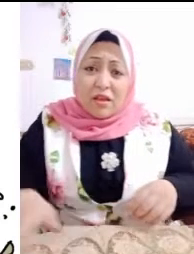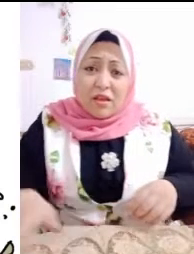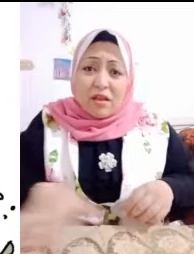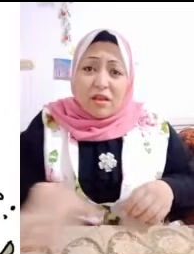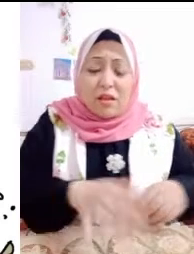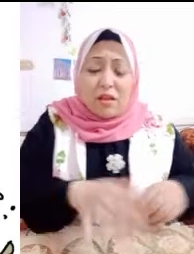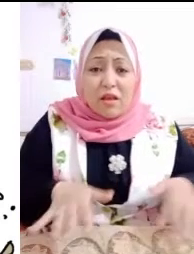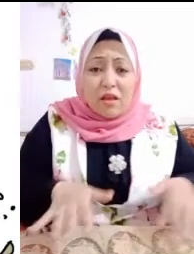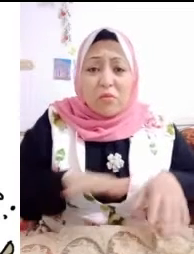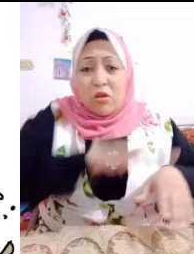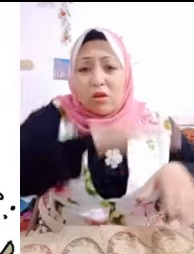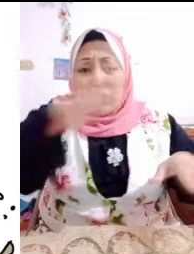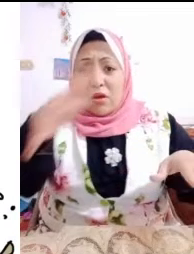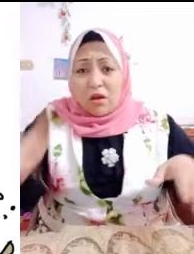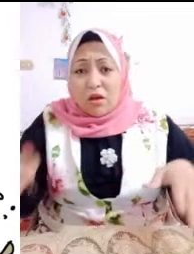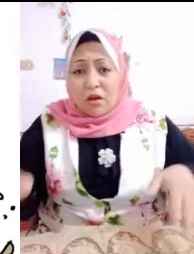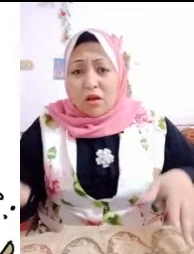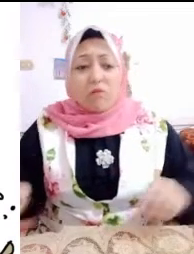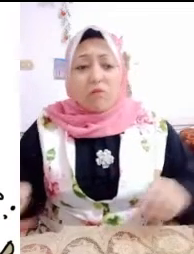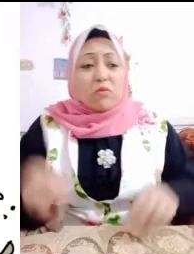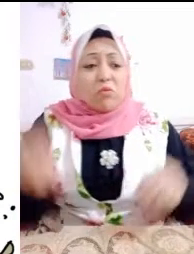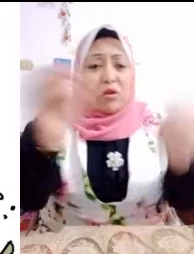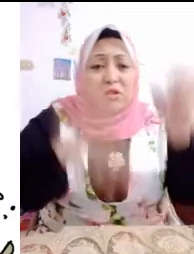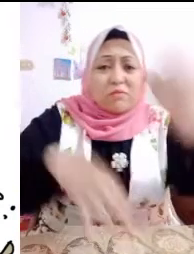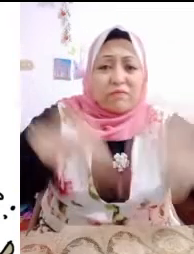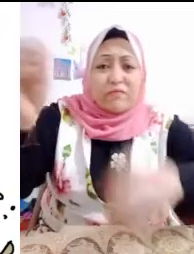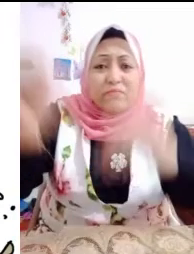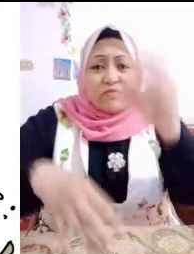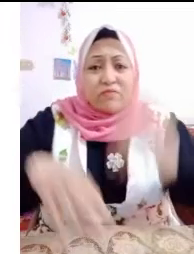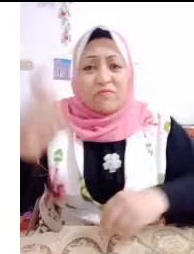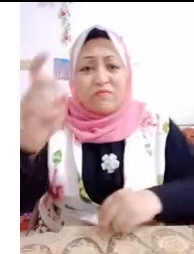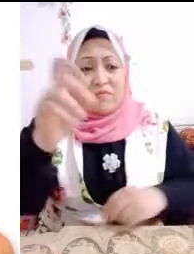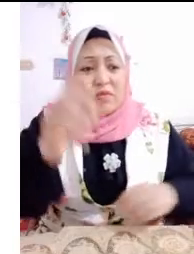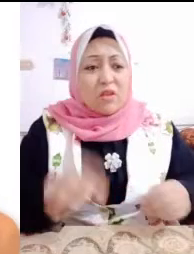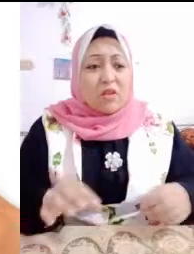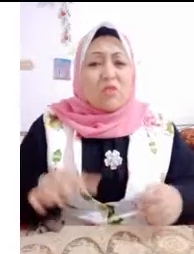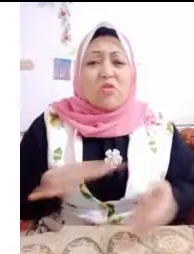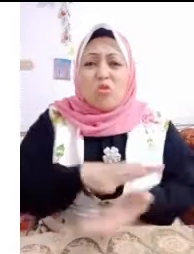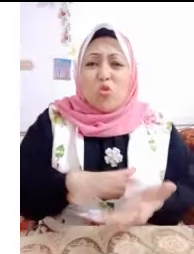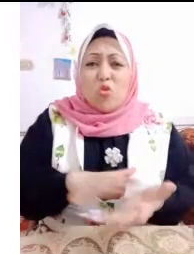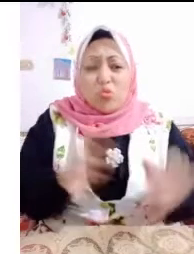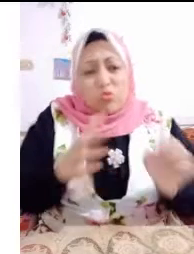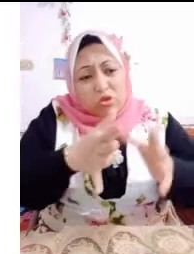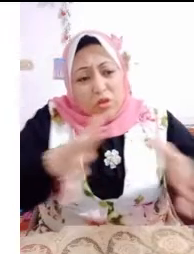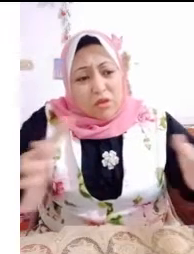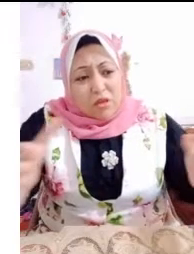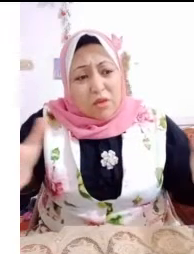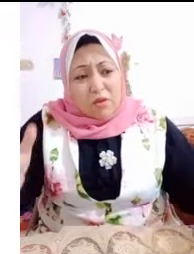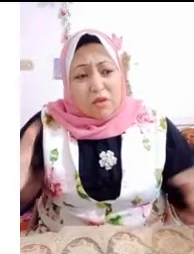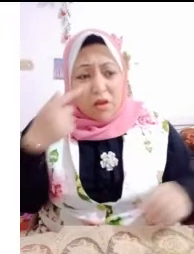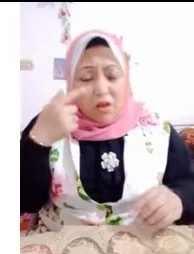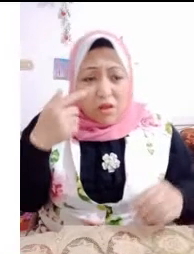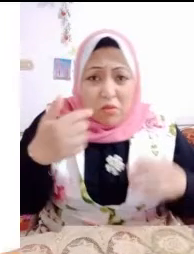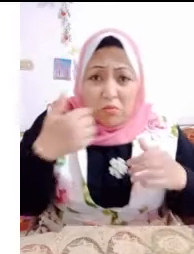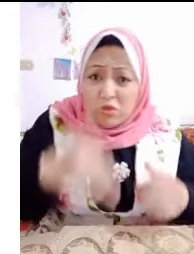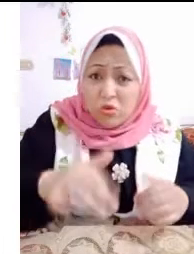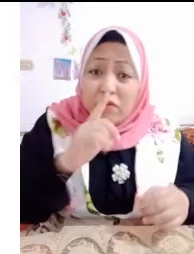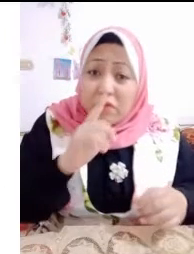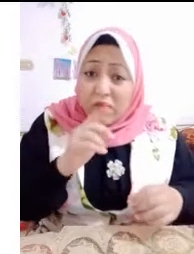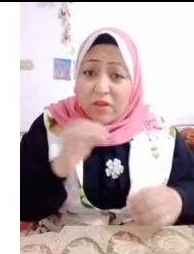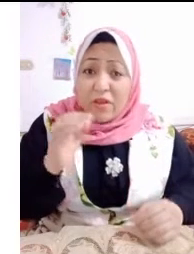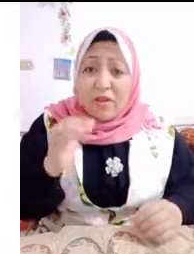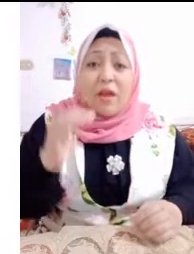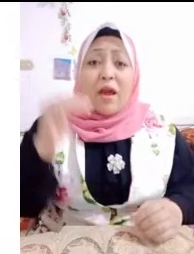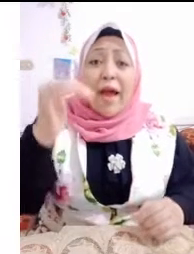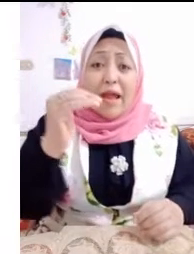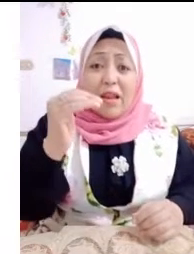plastic under the surface. Microplastics are obviously a big problem, but is there light at the end of the tunnel? How could